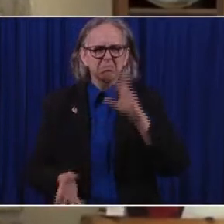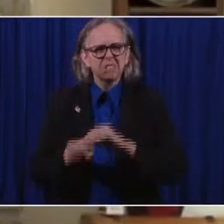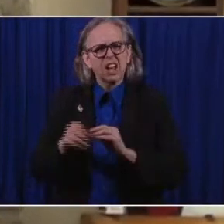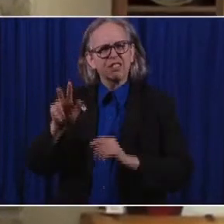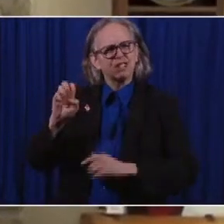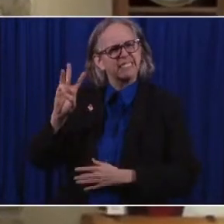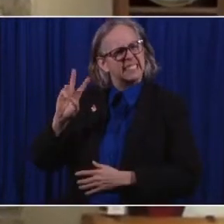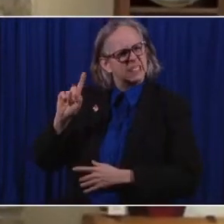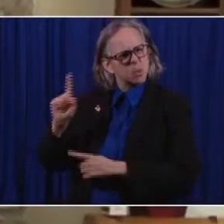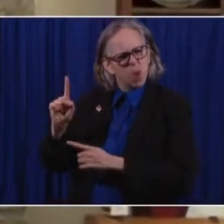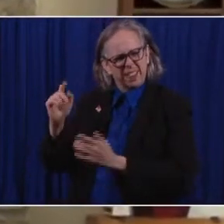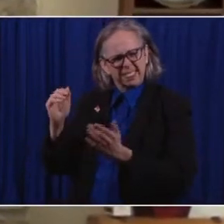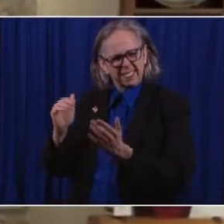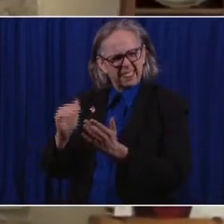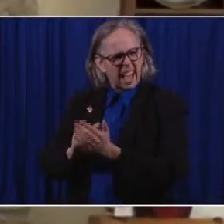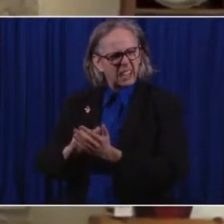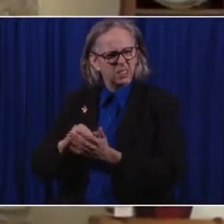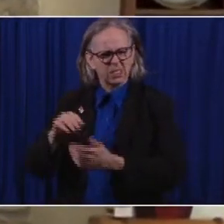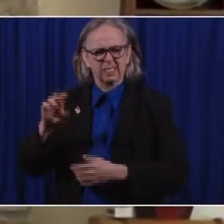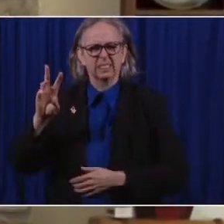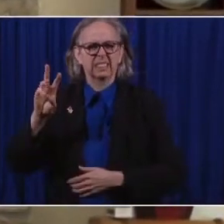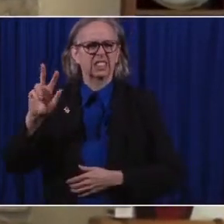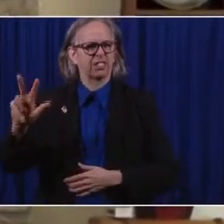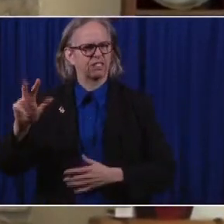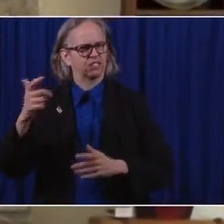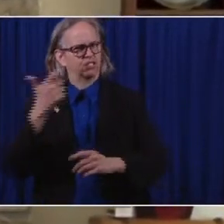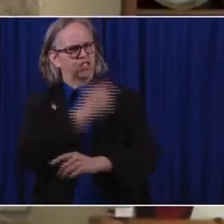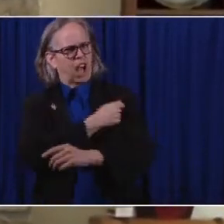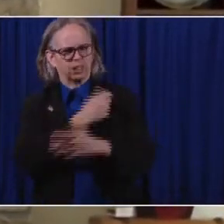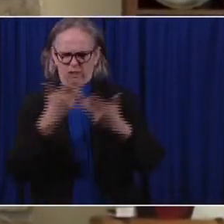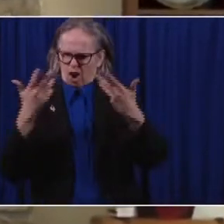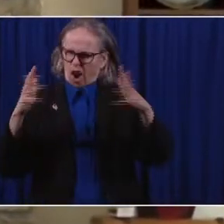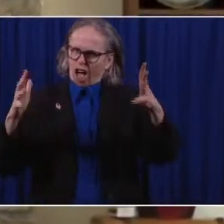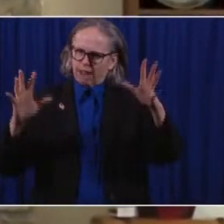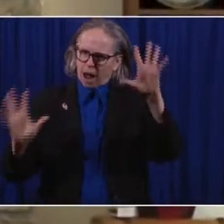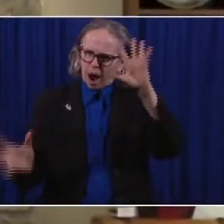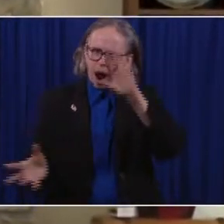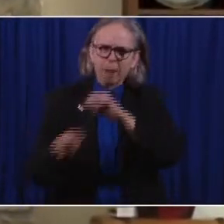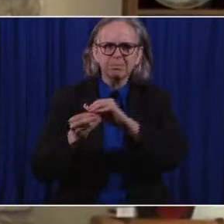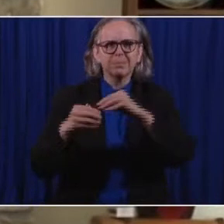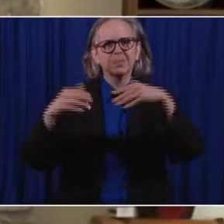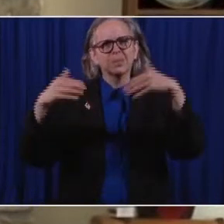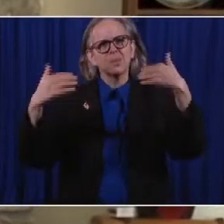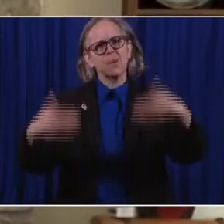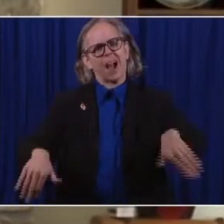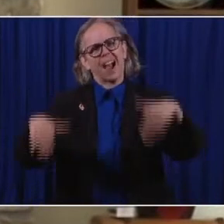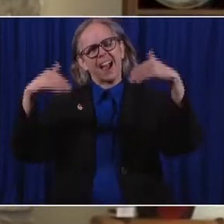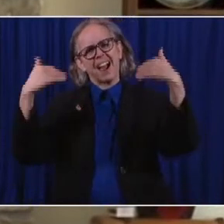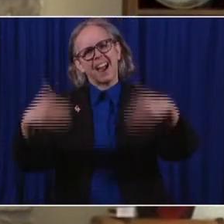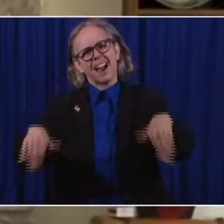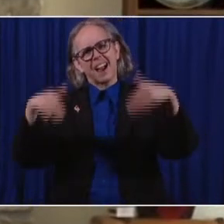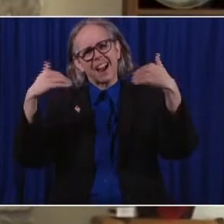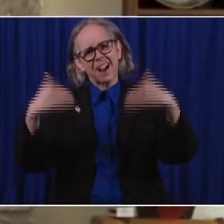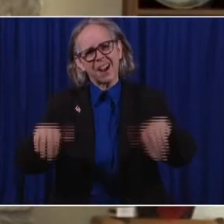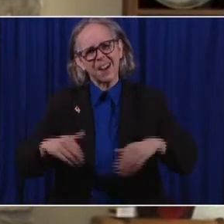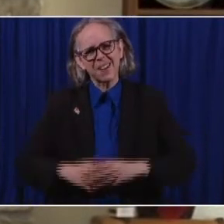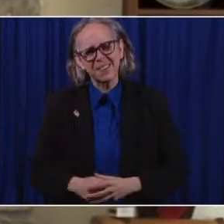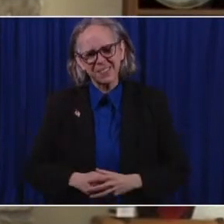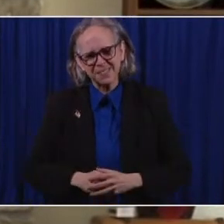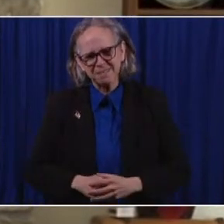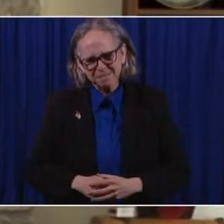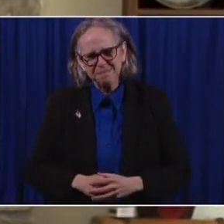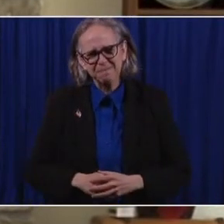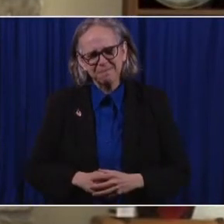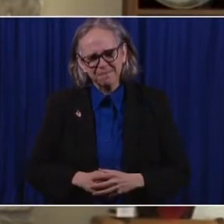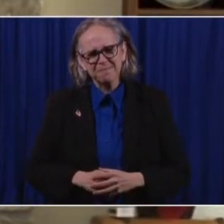361,603 shots that have been given. That's where we are as of today. Again, maybe to kind of